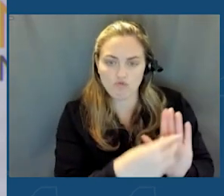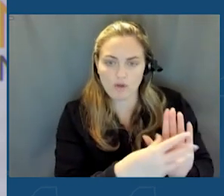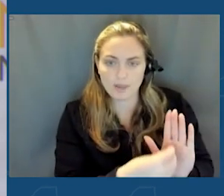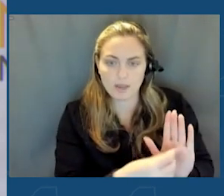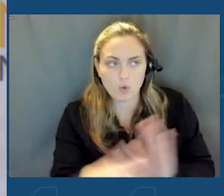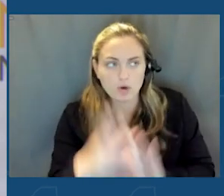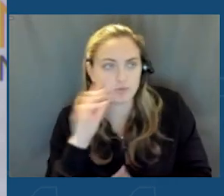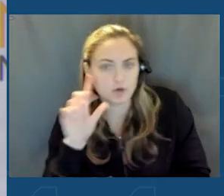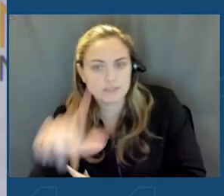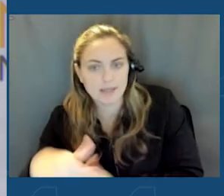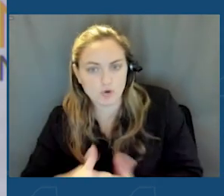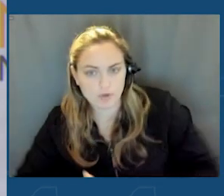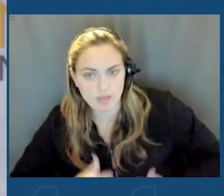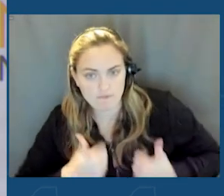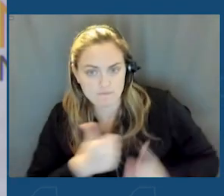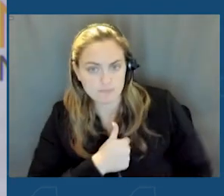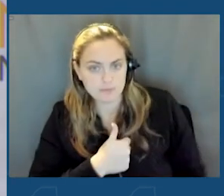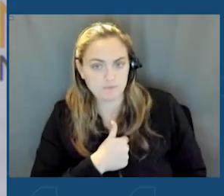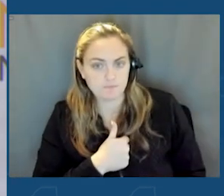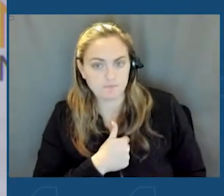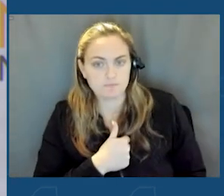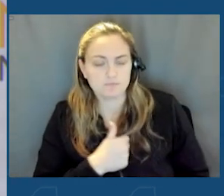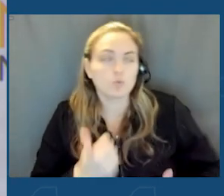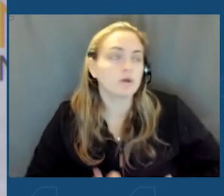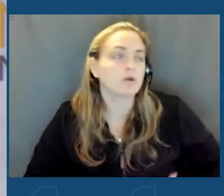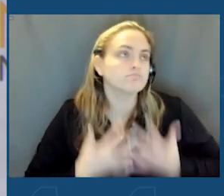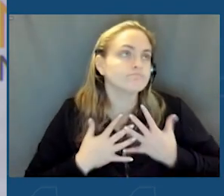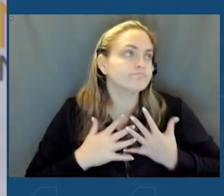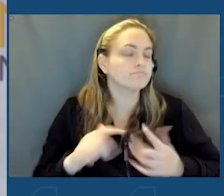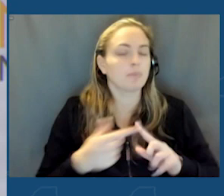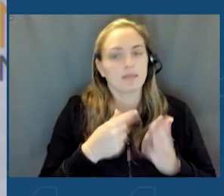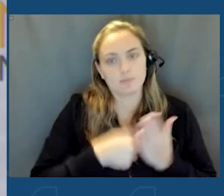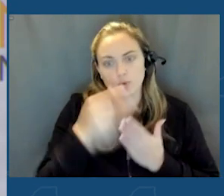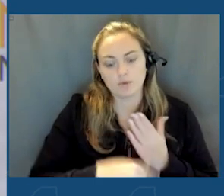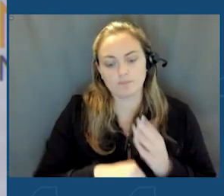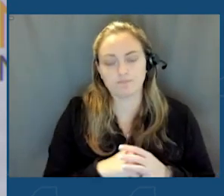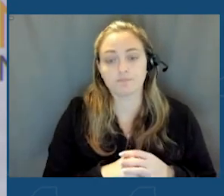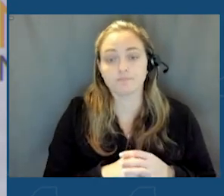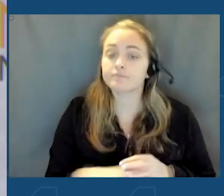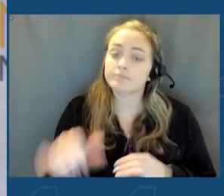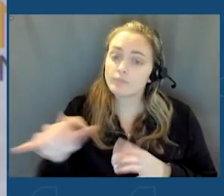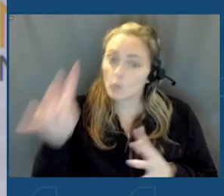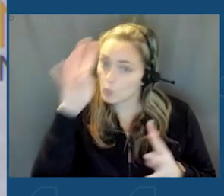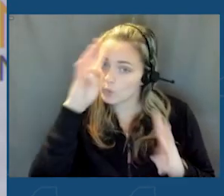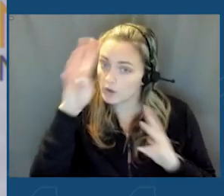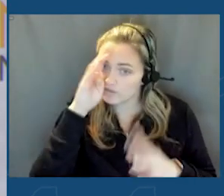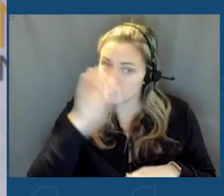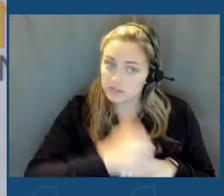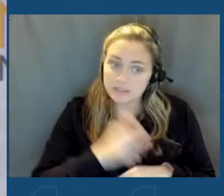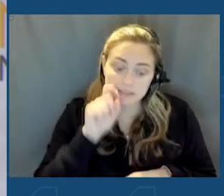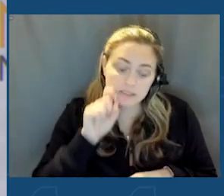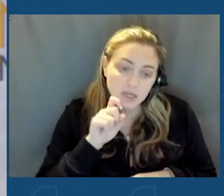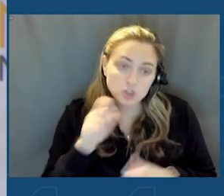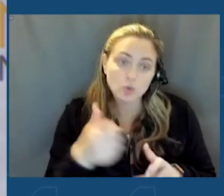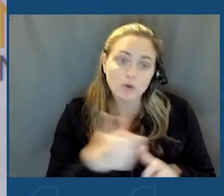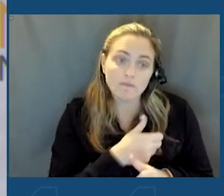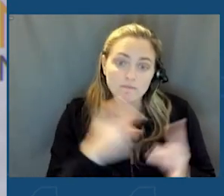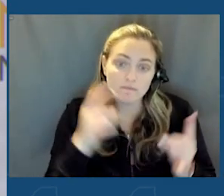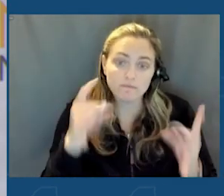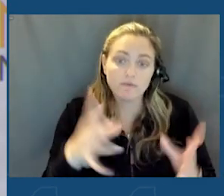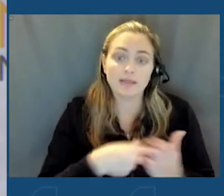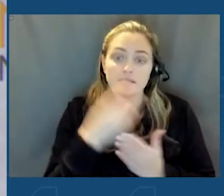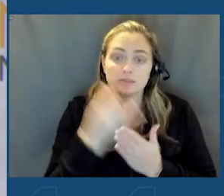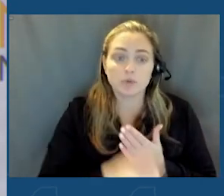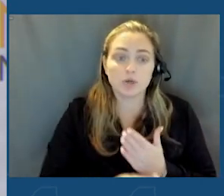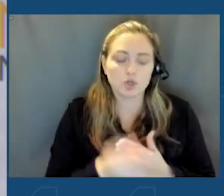in life. And so we're thrilled about that programming. We also innovated a sexual violence project that works primarily with